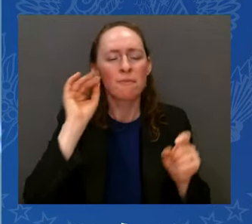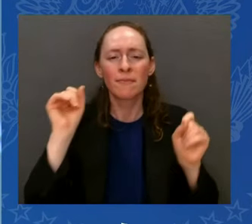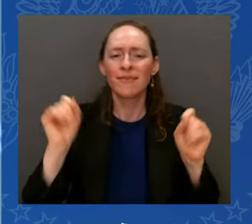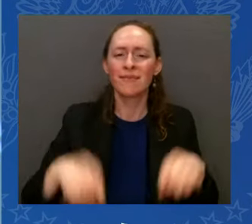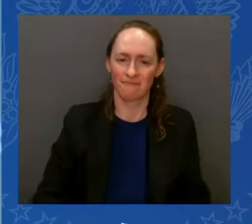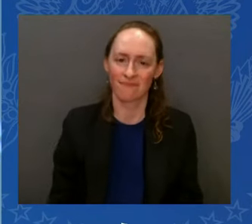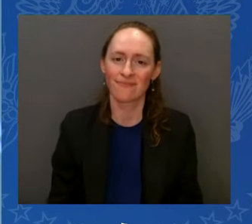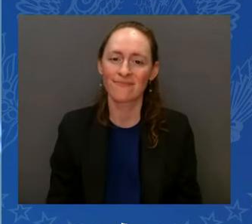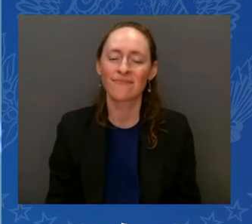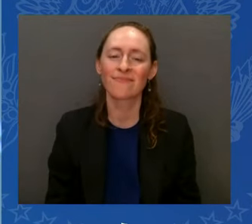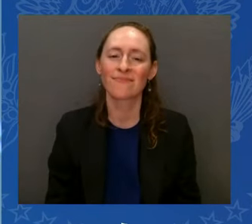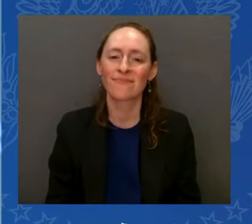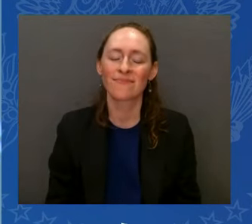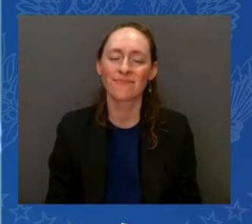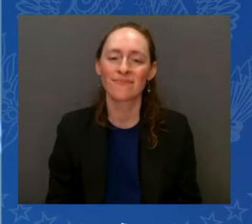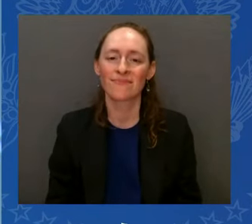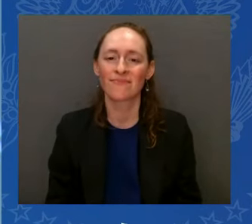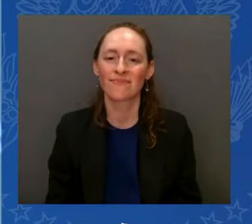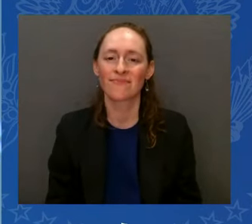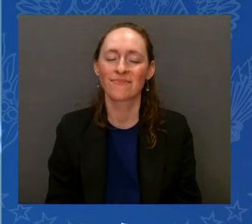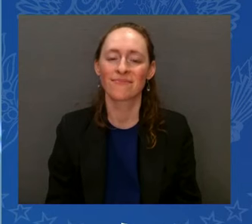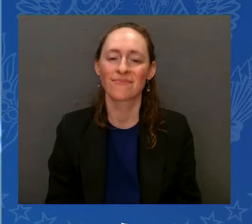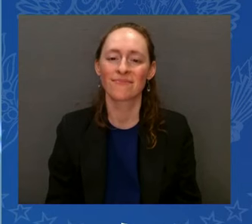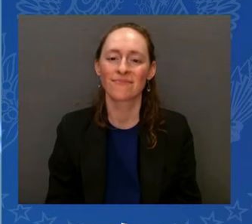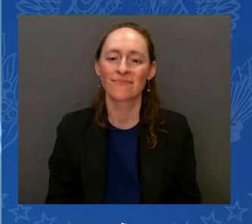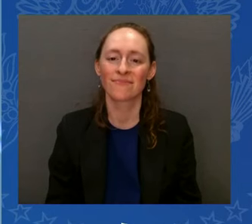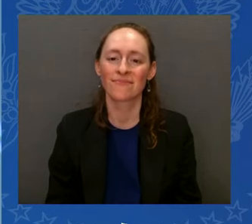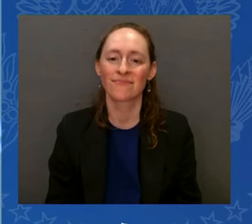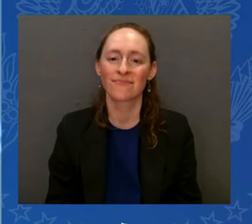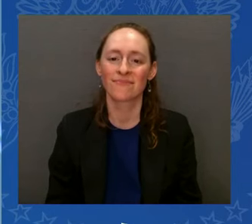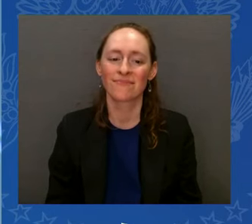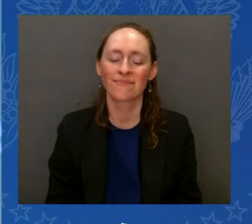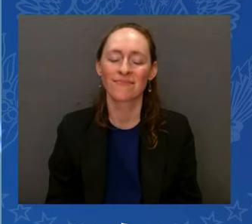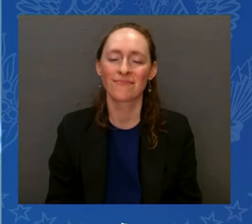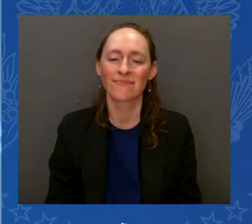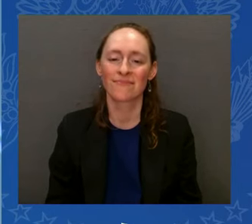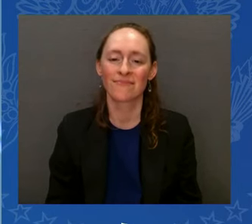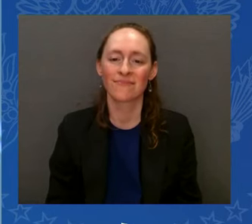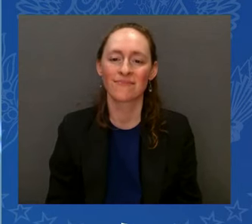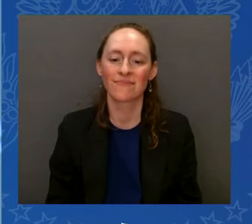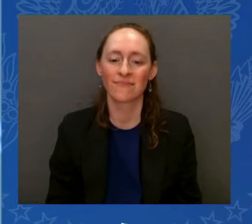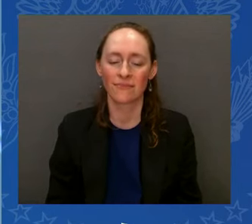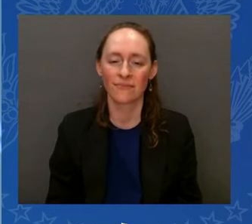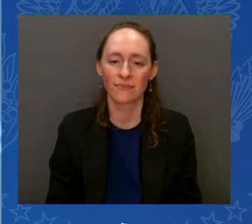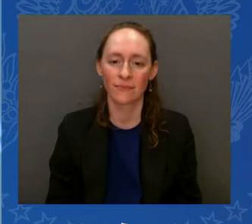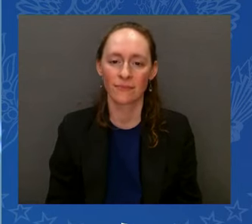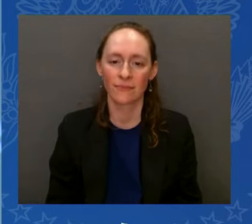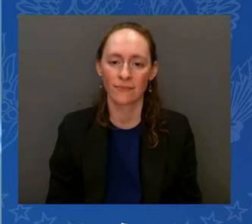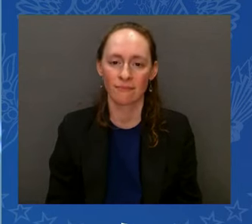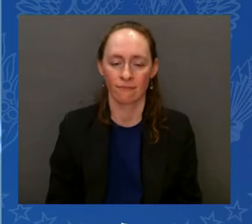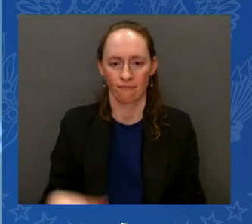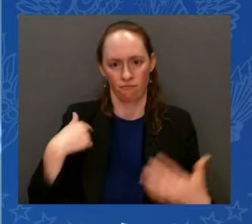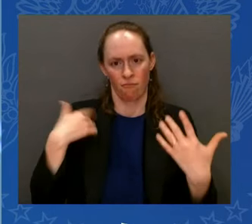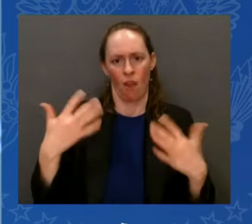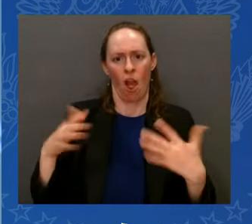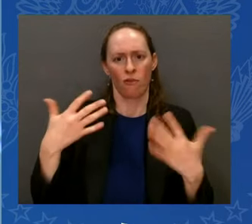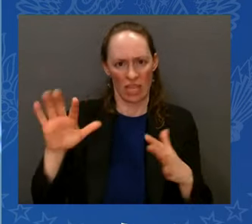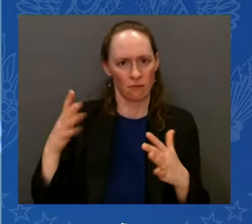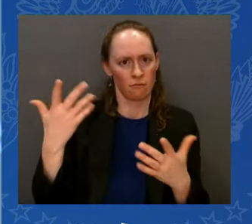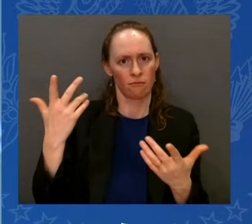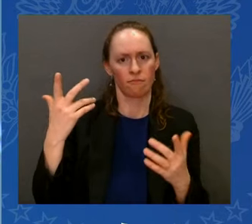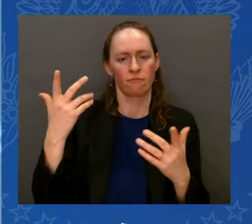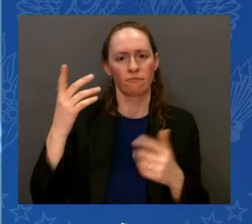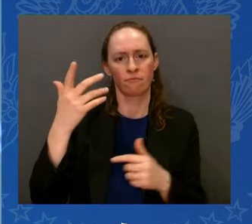We've already added 16 million more households to the affordable internet. We're just getting started. We're also making the biggest